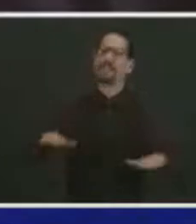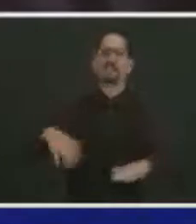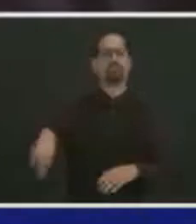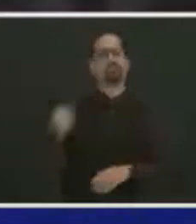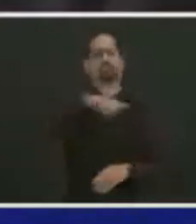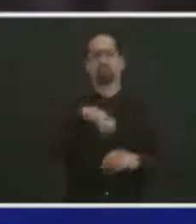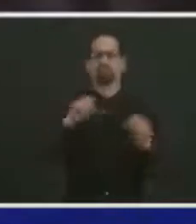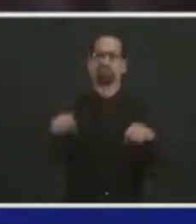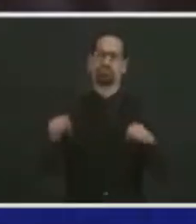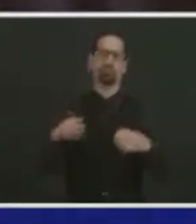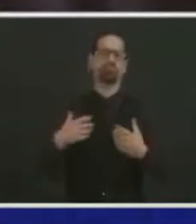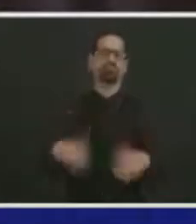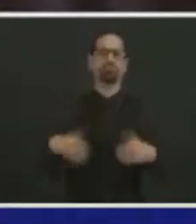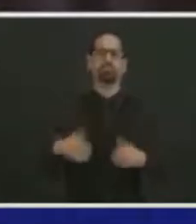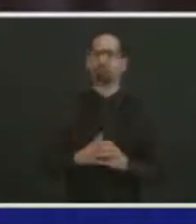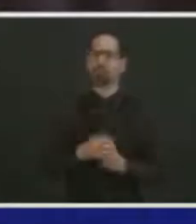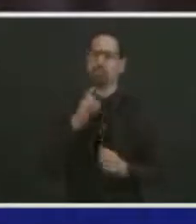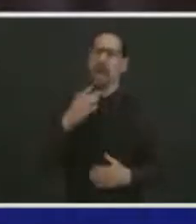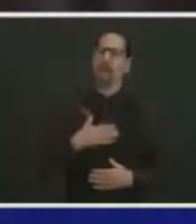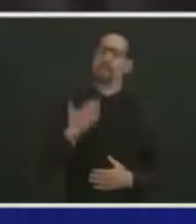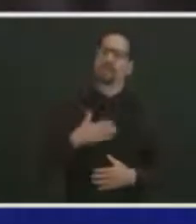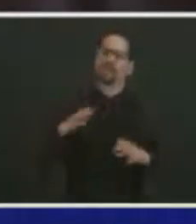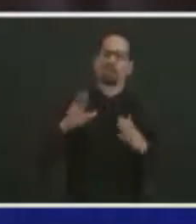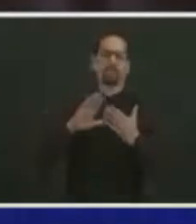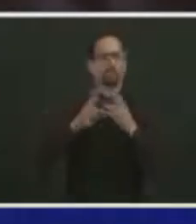was a high coverage of